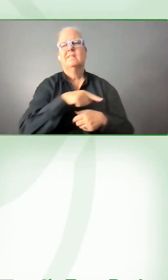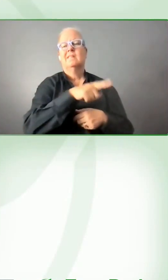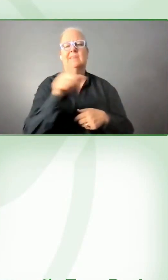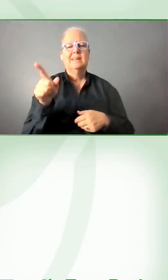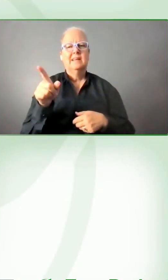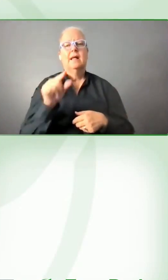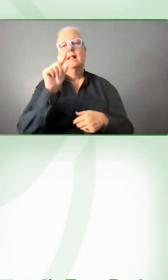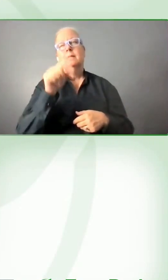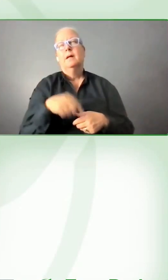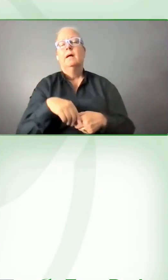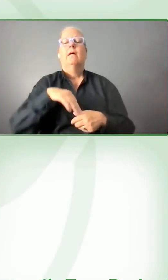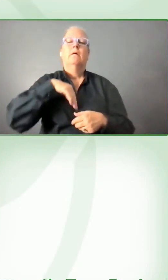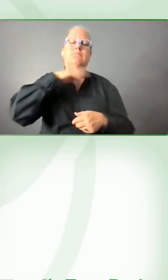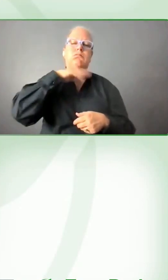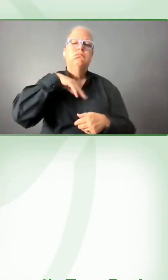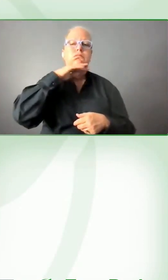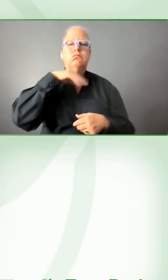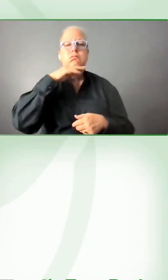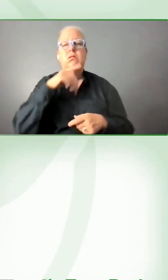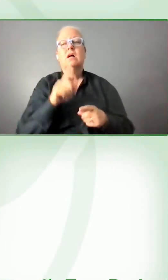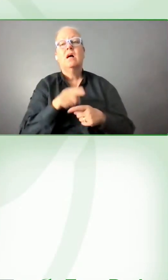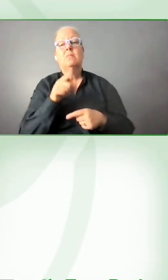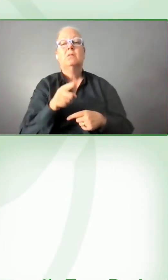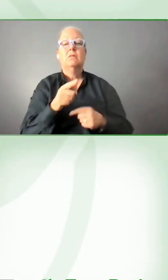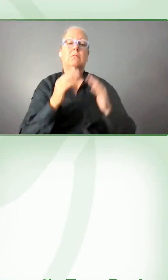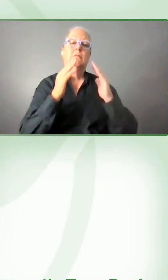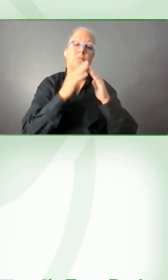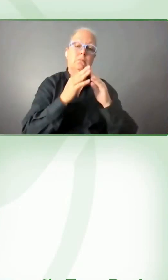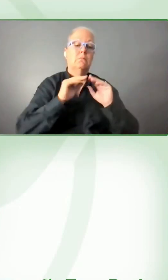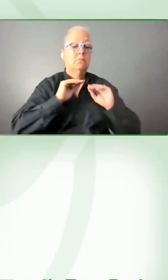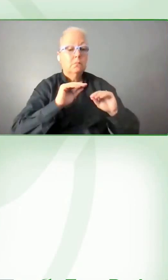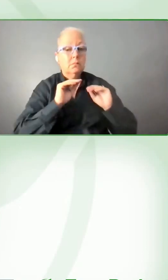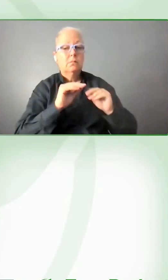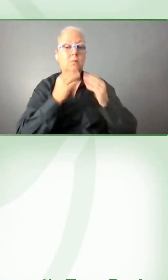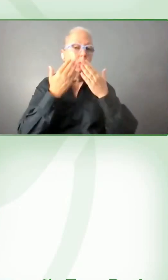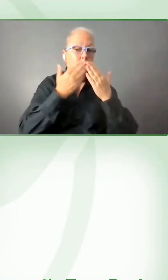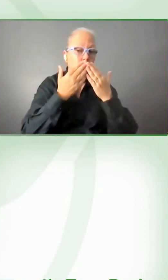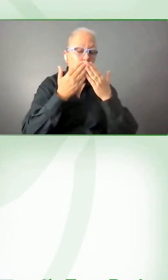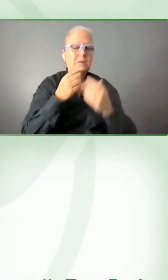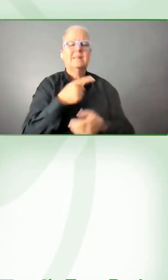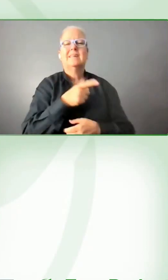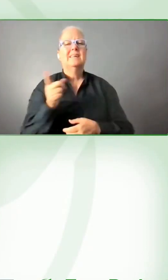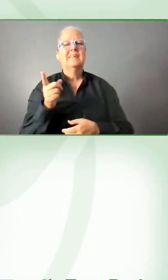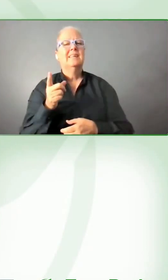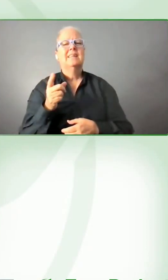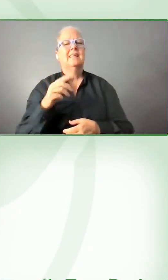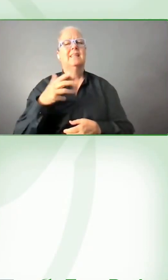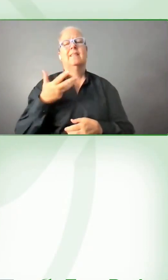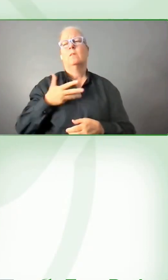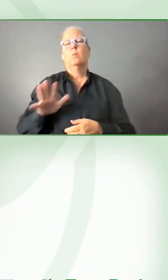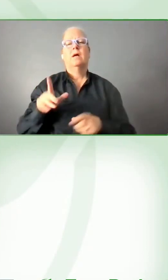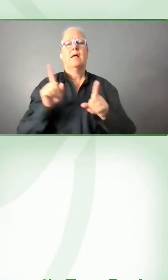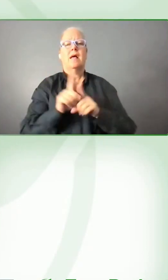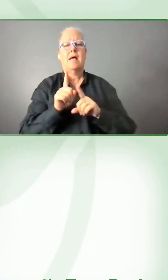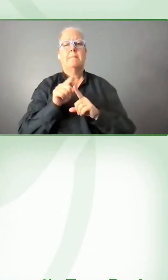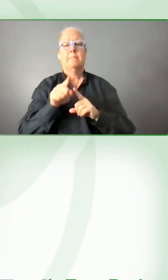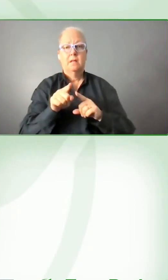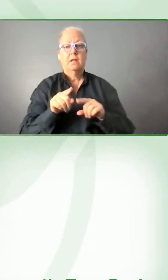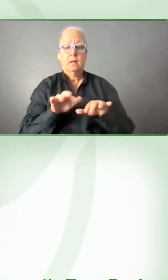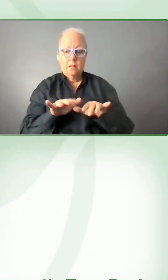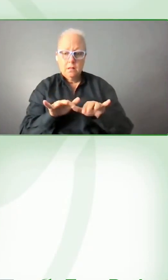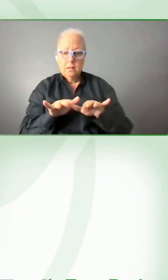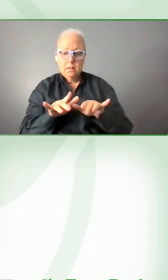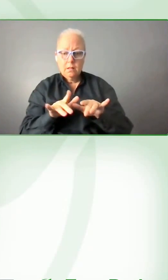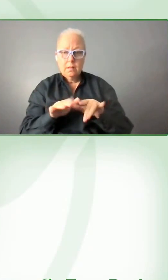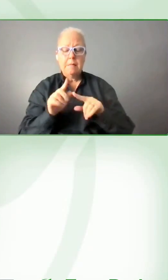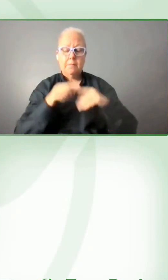once homeschooling started, work from home started, all these things, people don't want to be on a computer all the time, right? So we've had to really rejig the format for